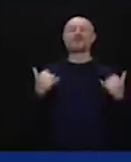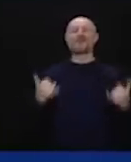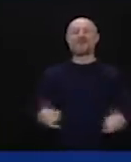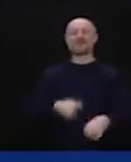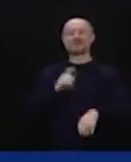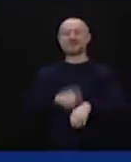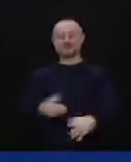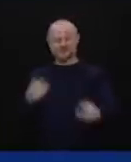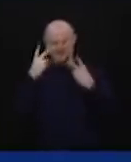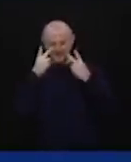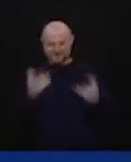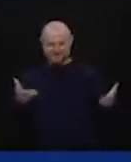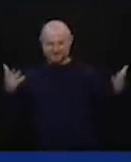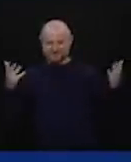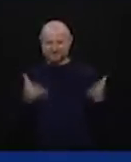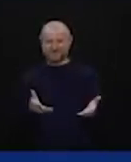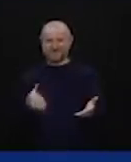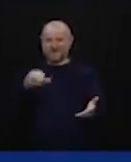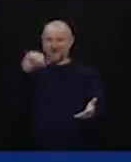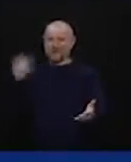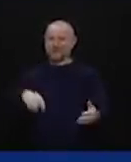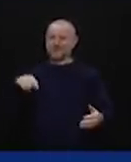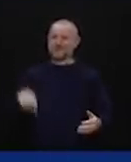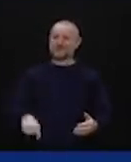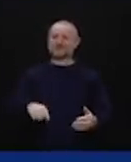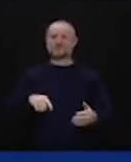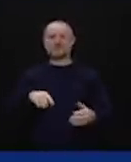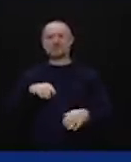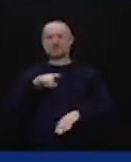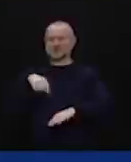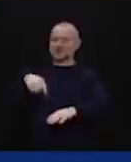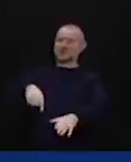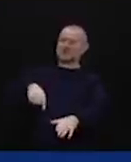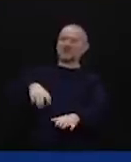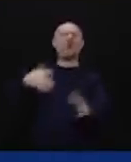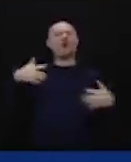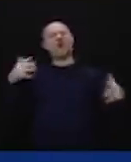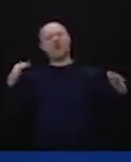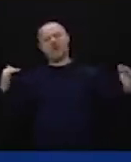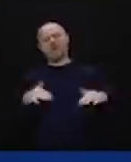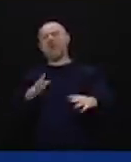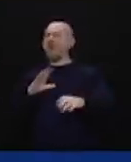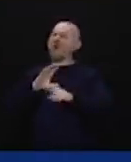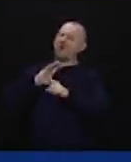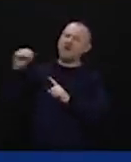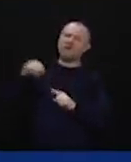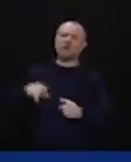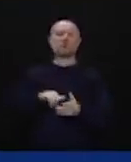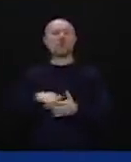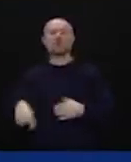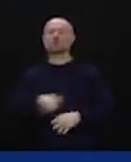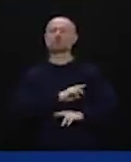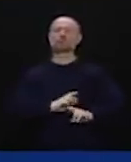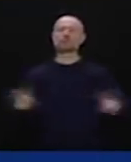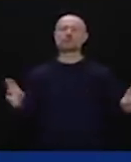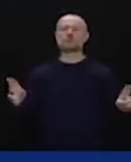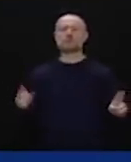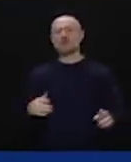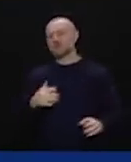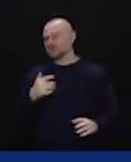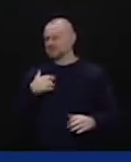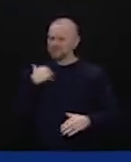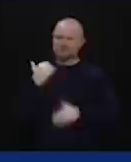the Albany Nanotech Complex up close and how New York has all the ingredients to power and revive the U.S.